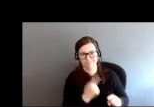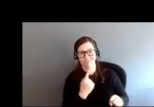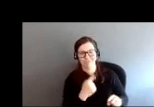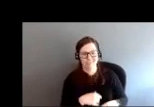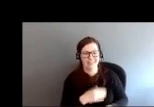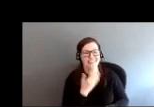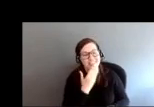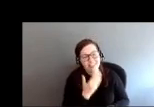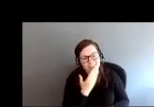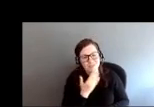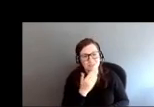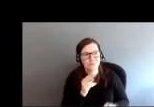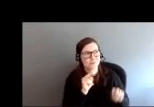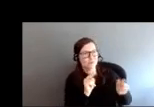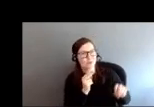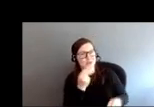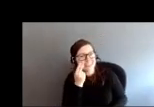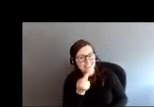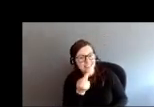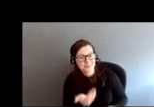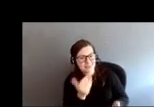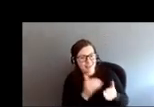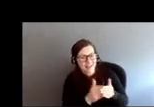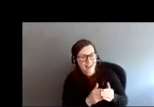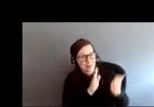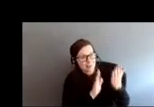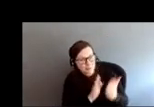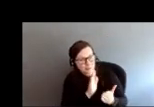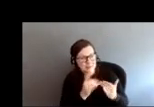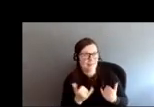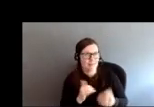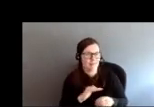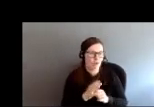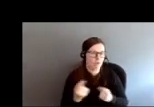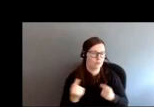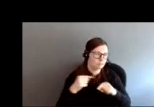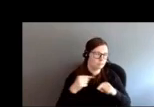to seeing you one day through COVID. Oh, I hope so too.